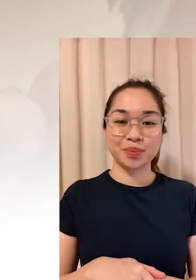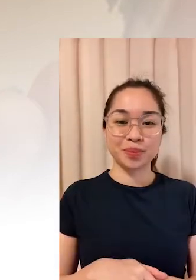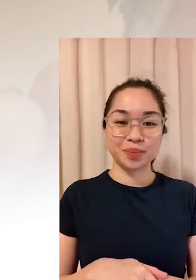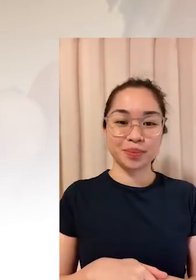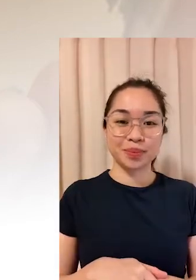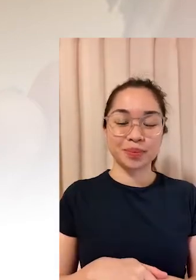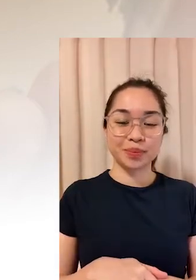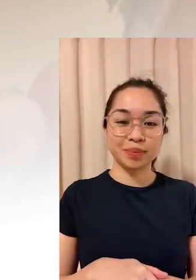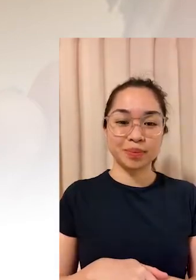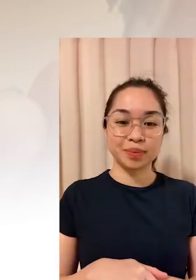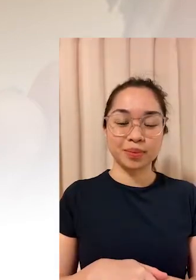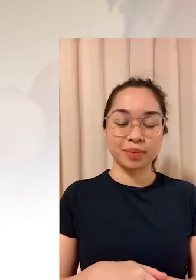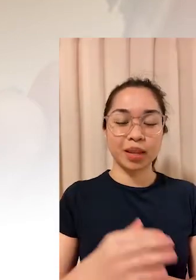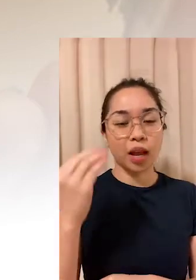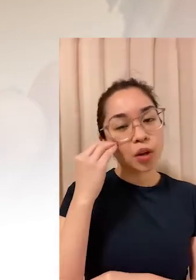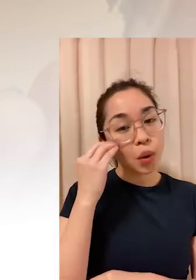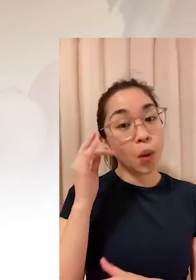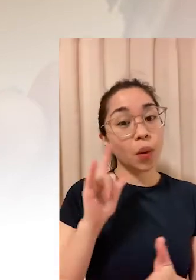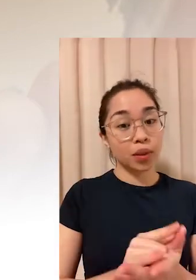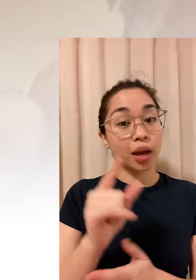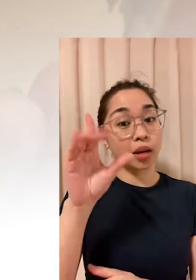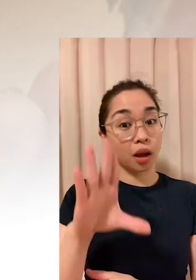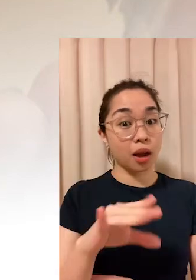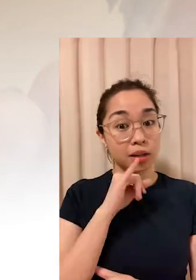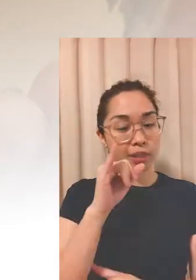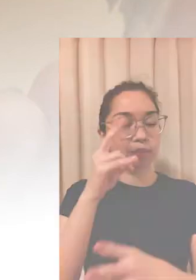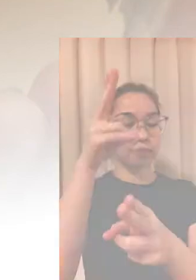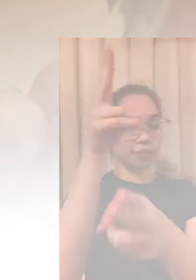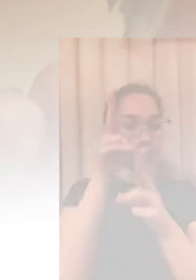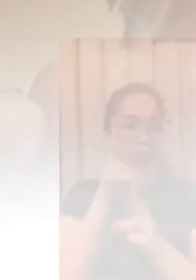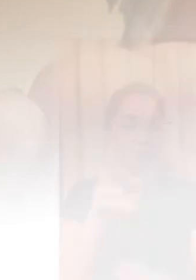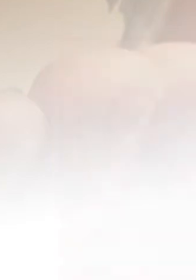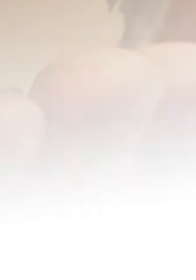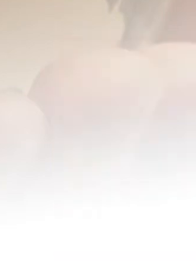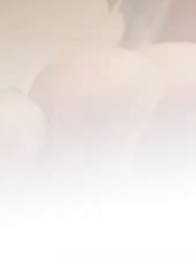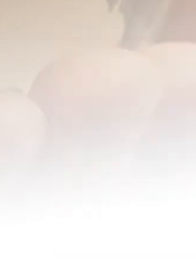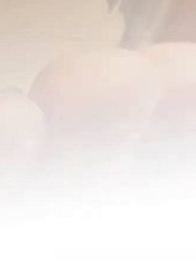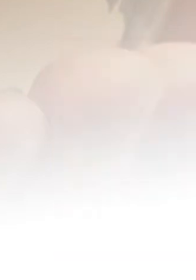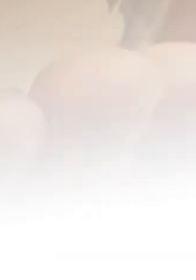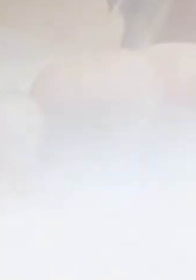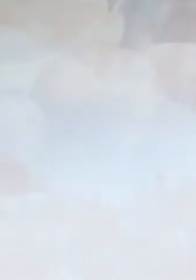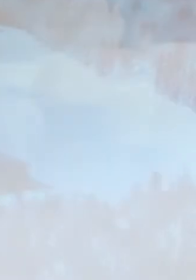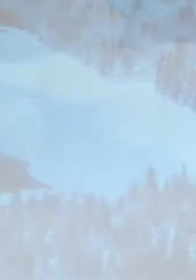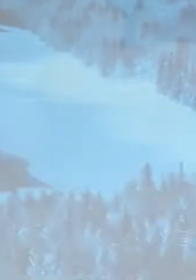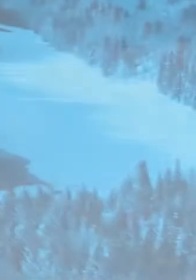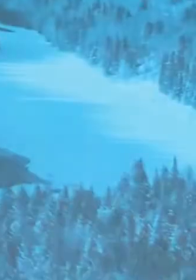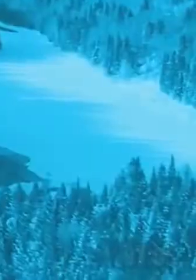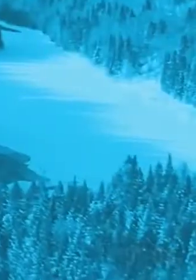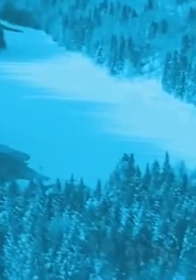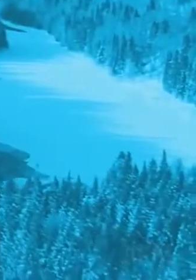giving@ccbc.ph. Know that God is honored when we sow into His kingdom.